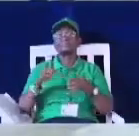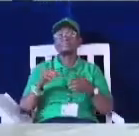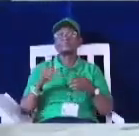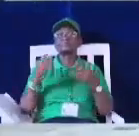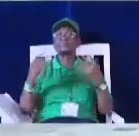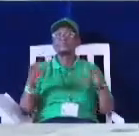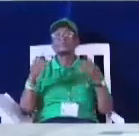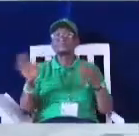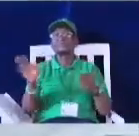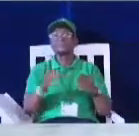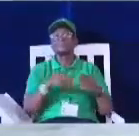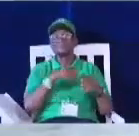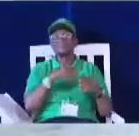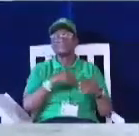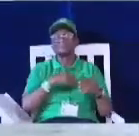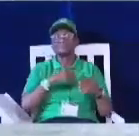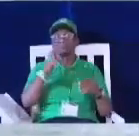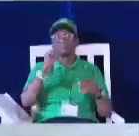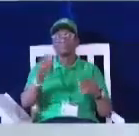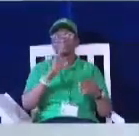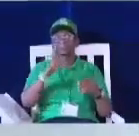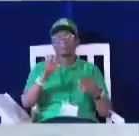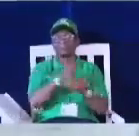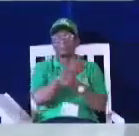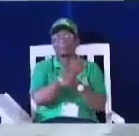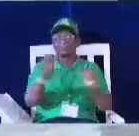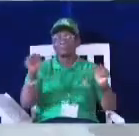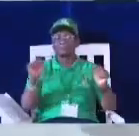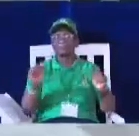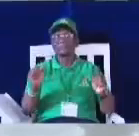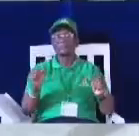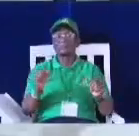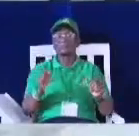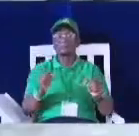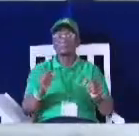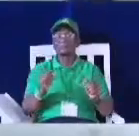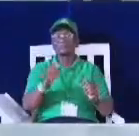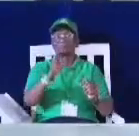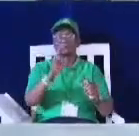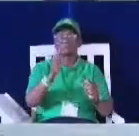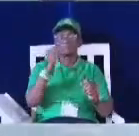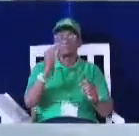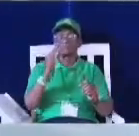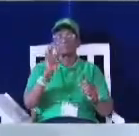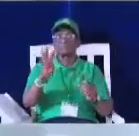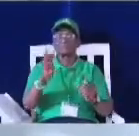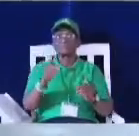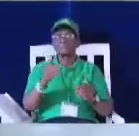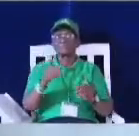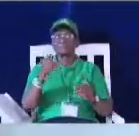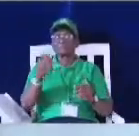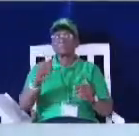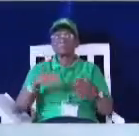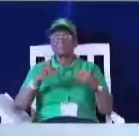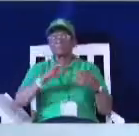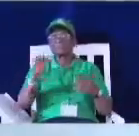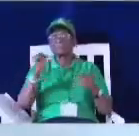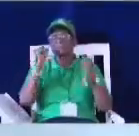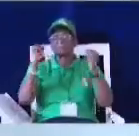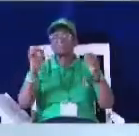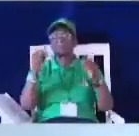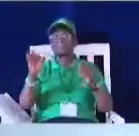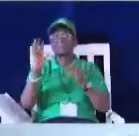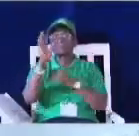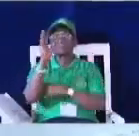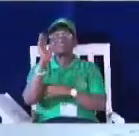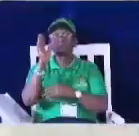Your soul must be saved before the healing power of God can